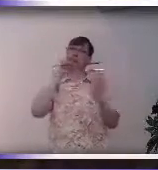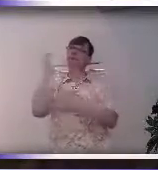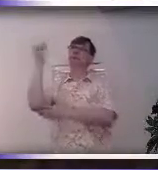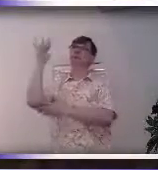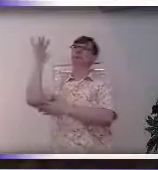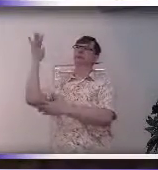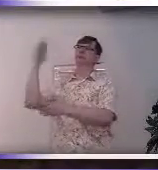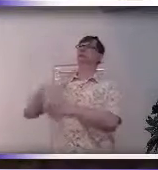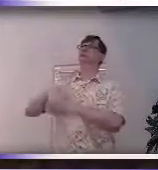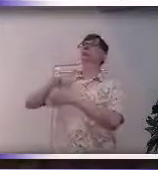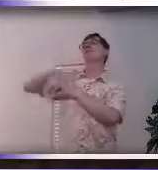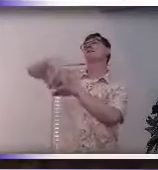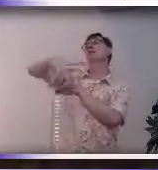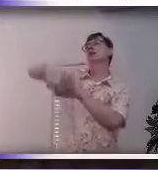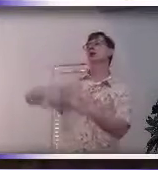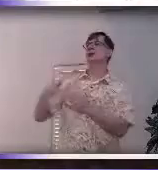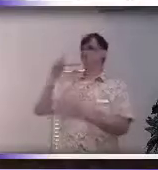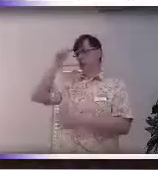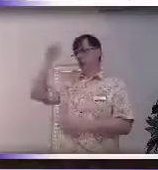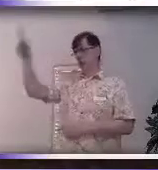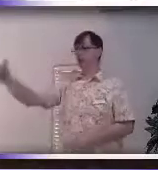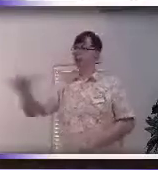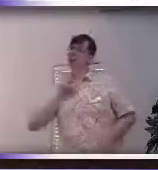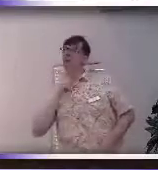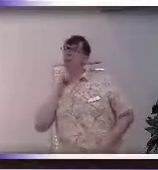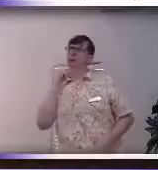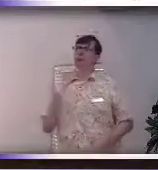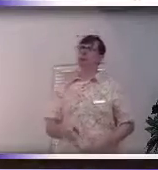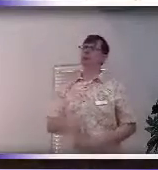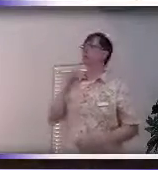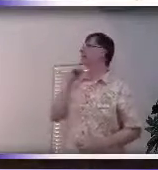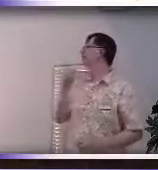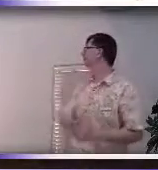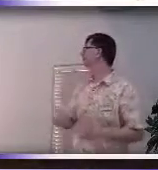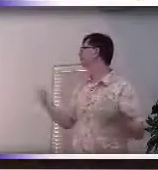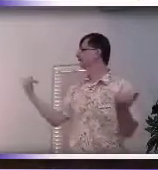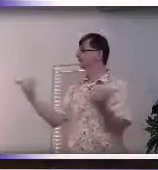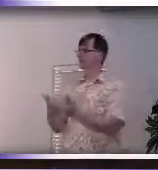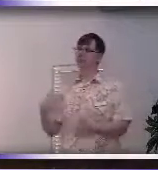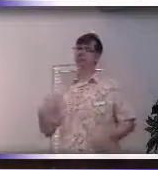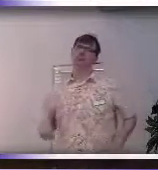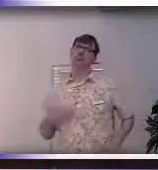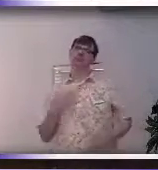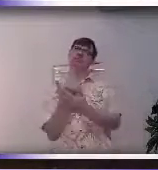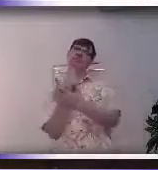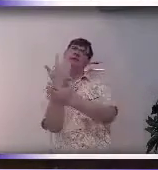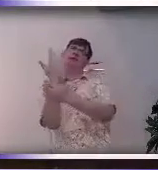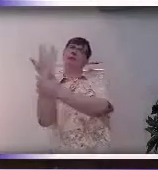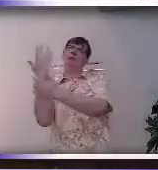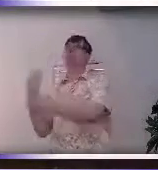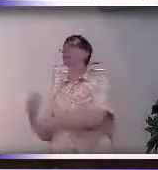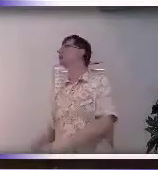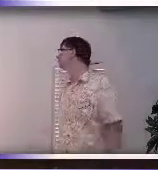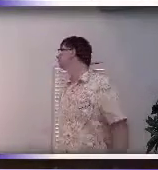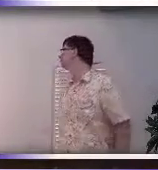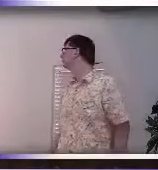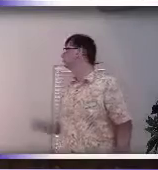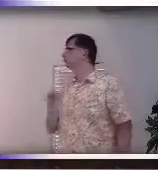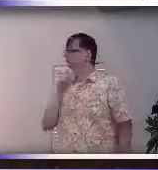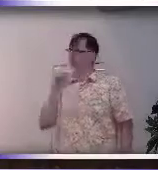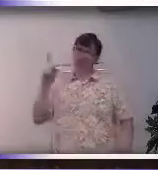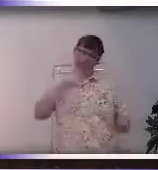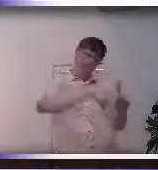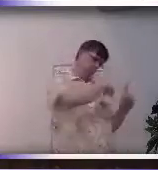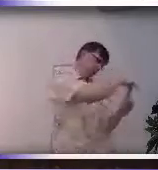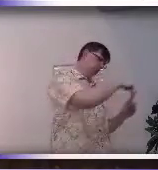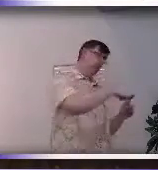feet in front of me, I'm not setting myself on fire, that people were looking at thinking I was about to set myself on fire. Our symbol that we've